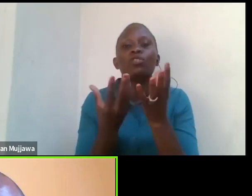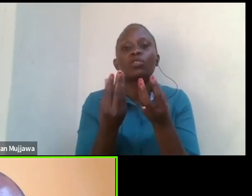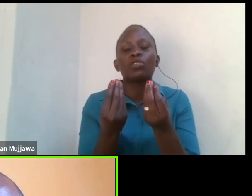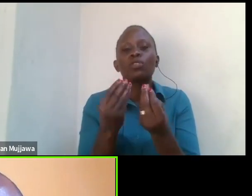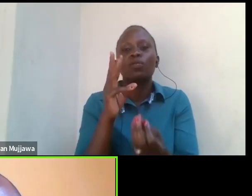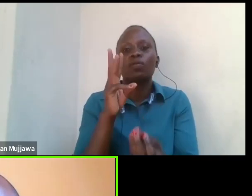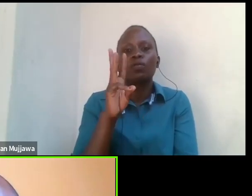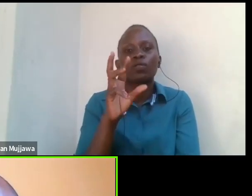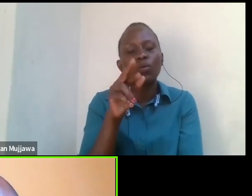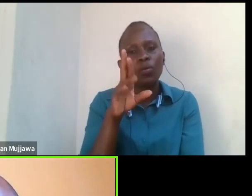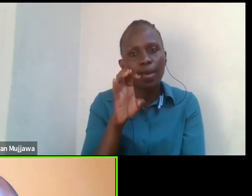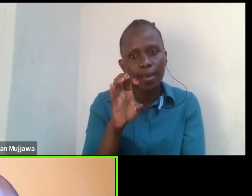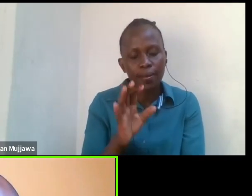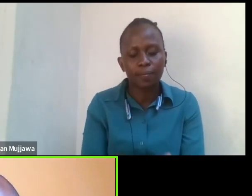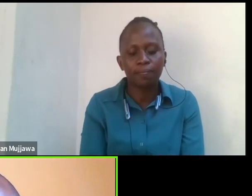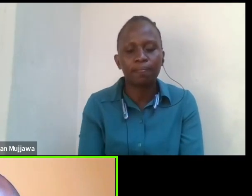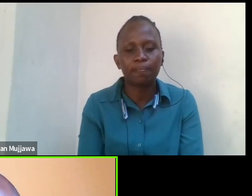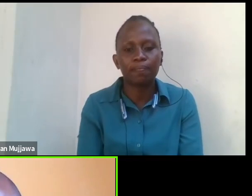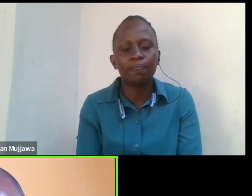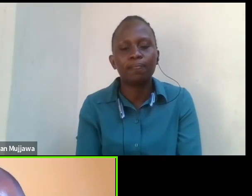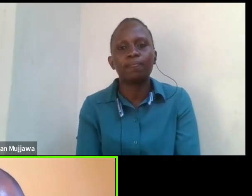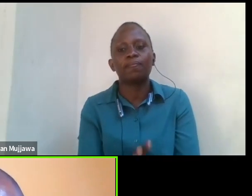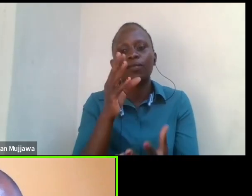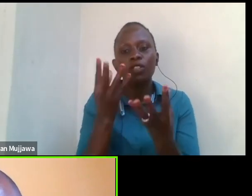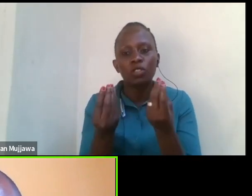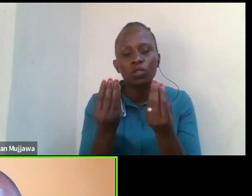Now, softwares in this country,